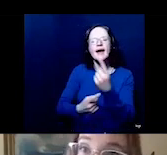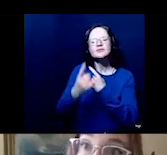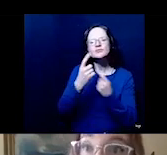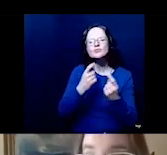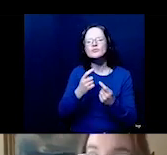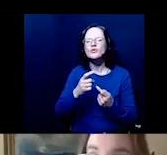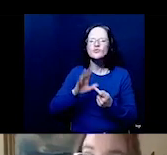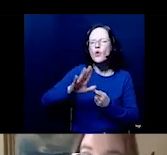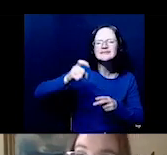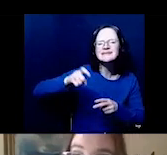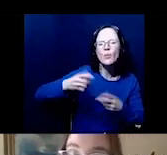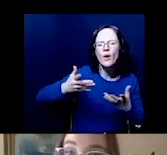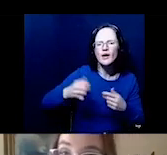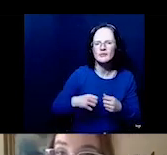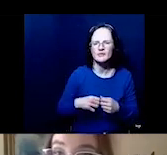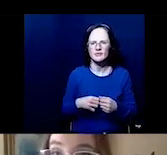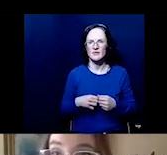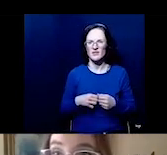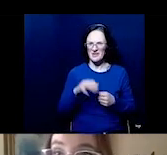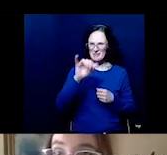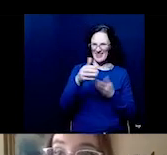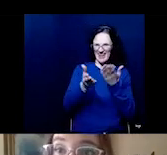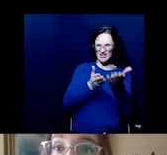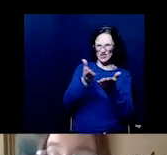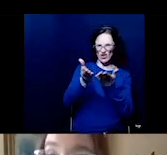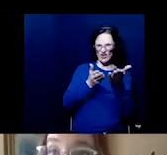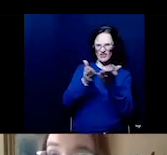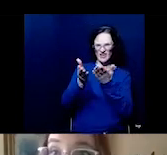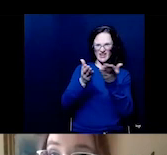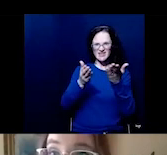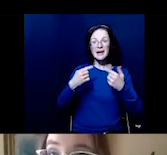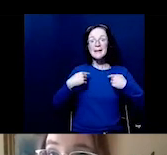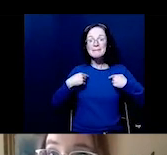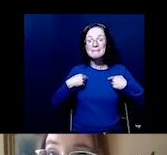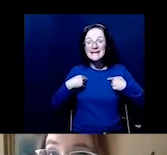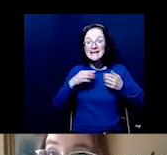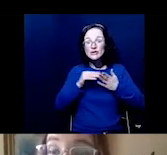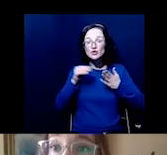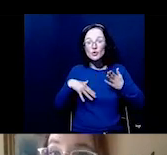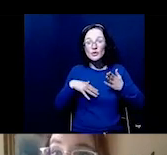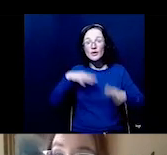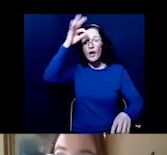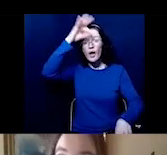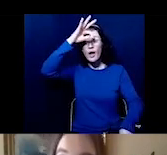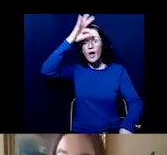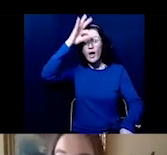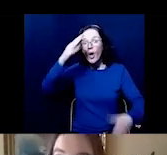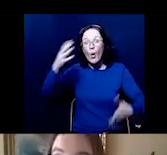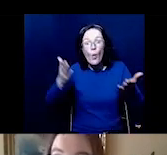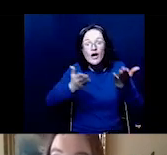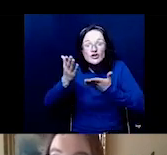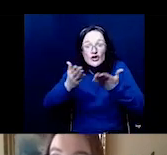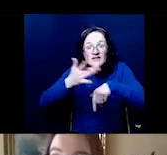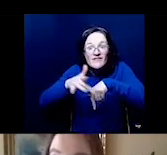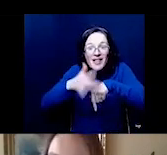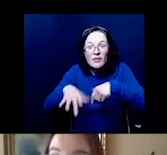is, most of those services are not known by the student body and disabled folks in the